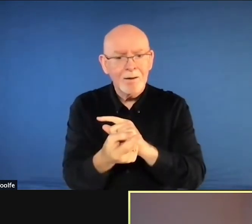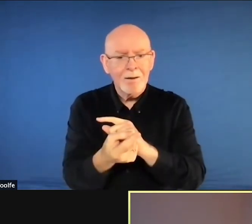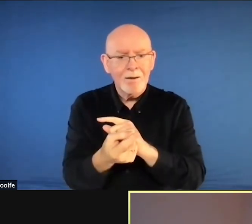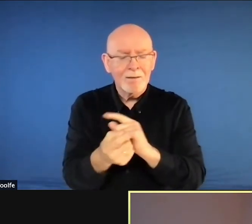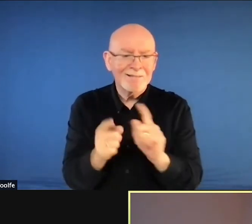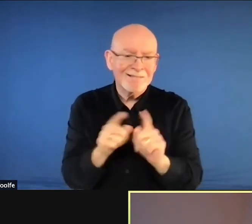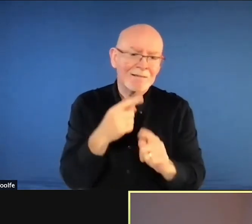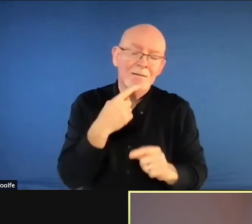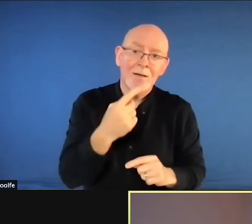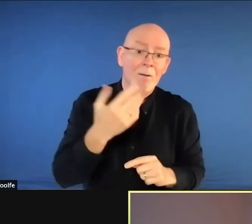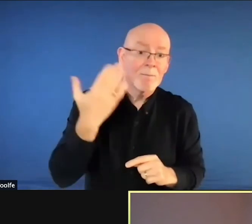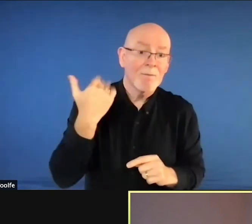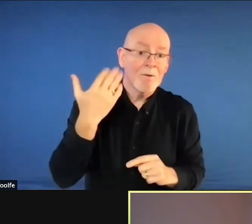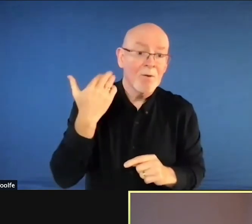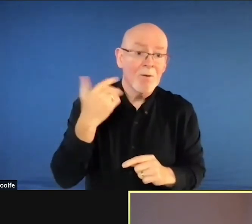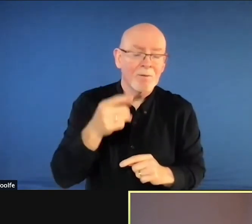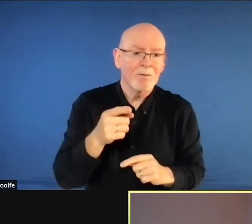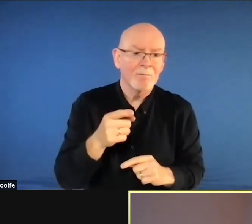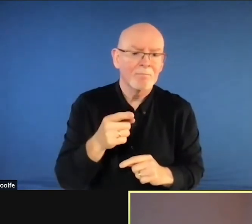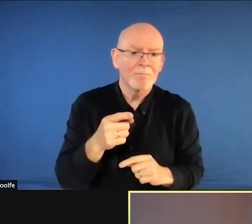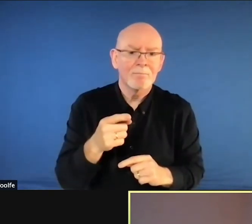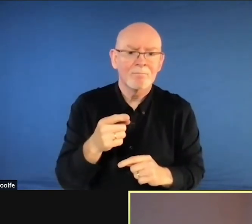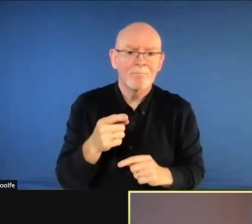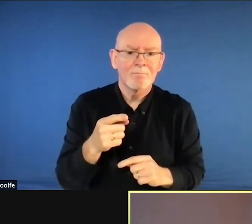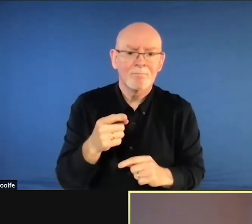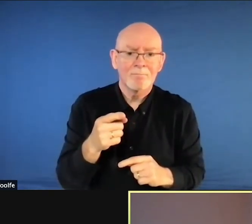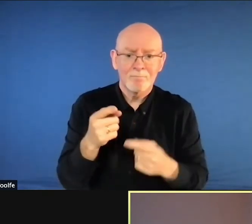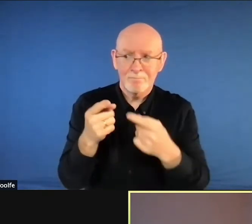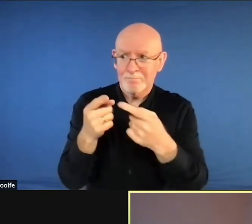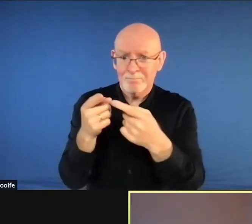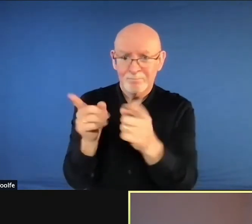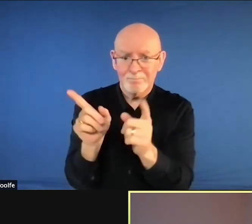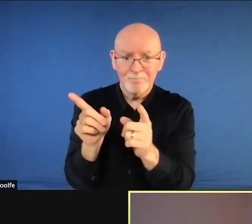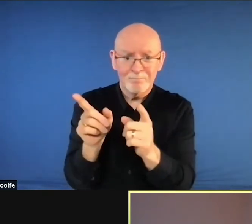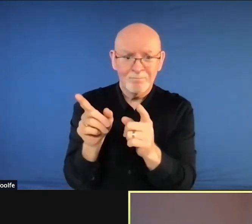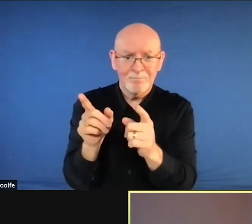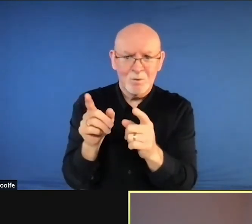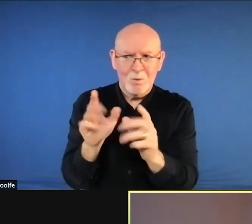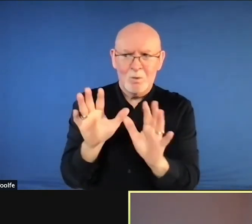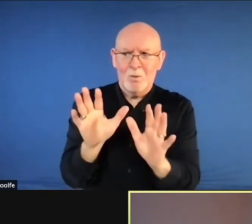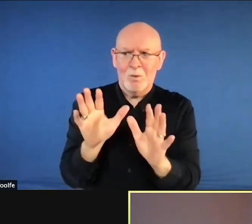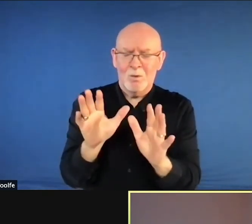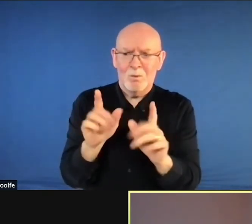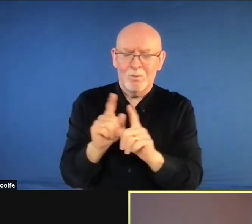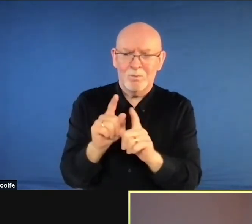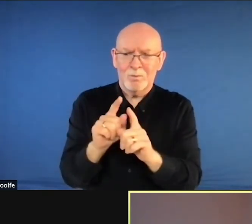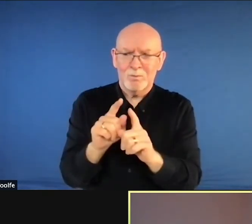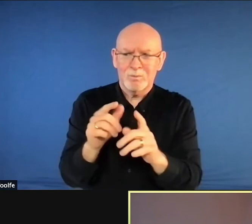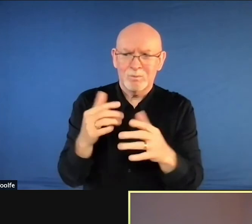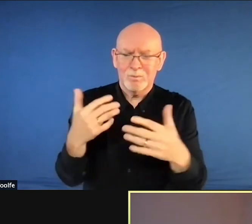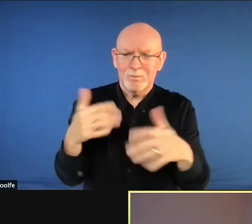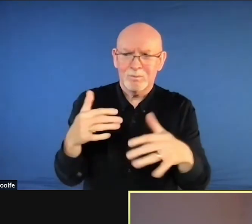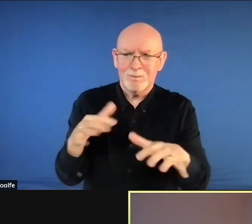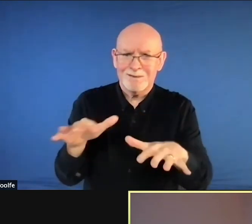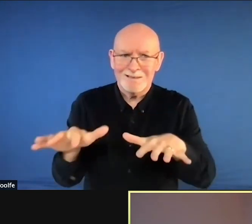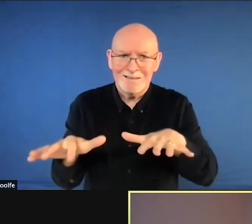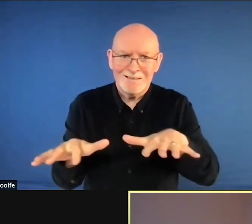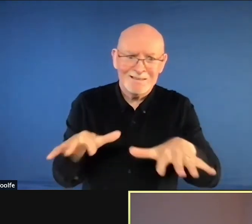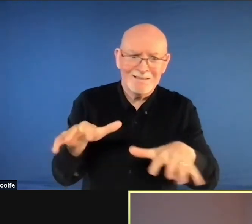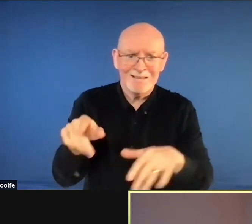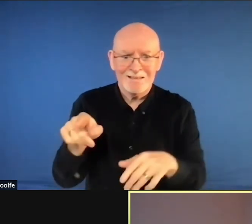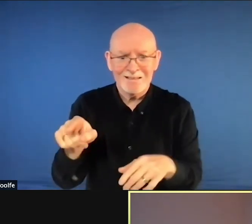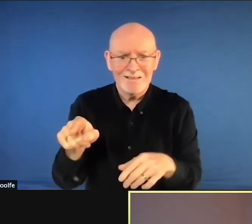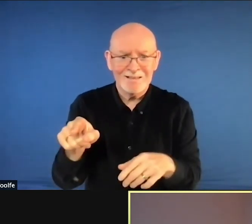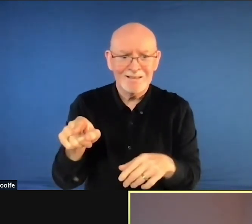these are very, very sensitive situations, and do no harm is one of the